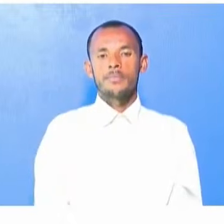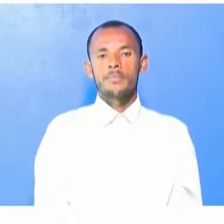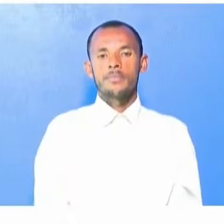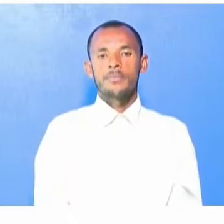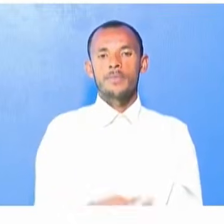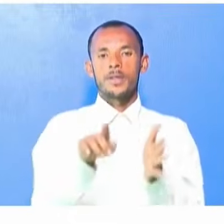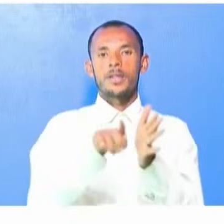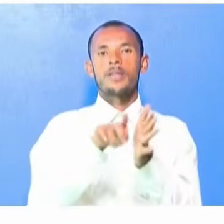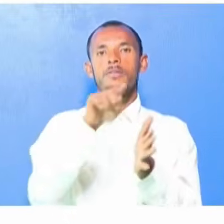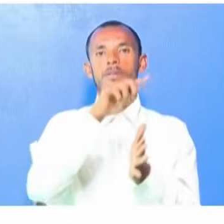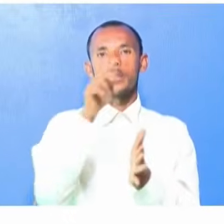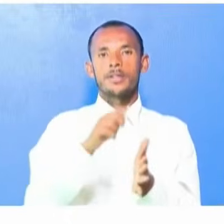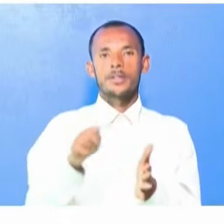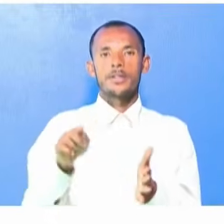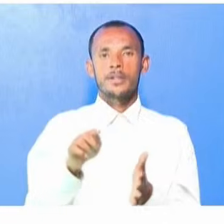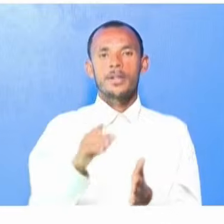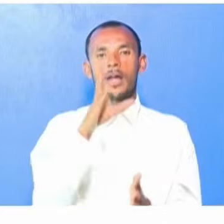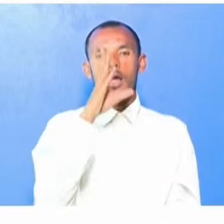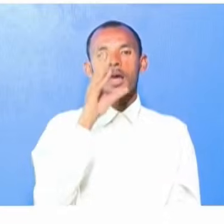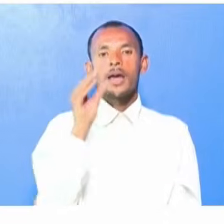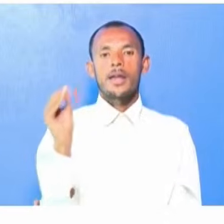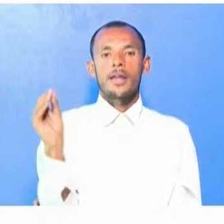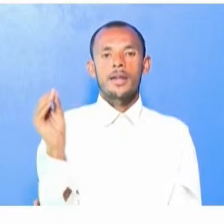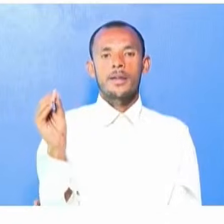negative integer, and